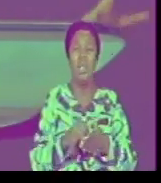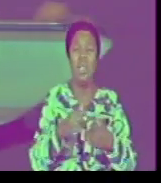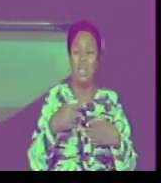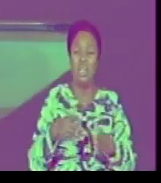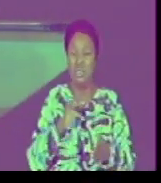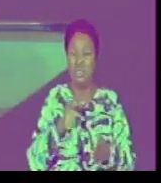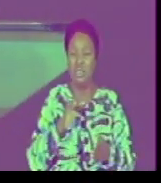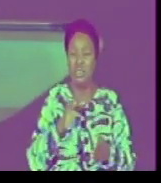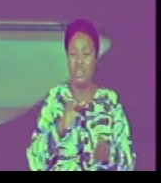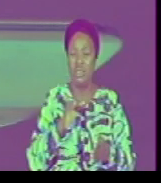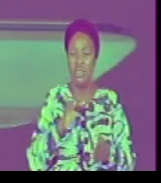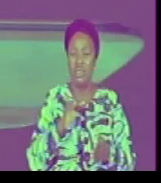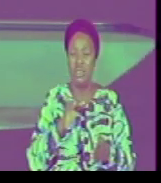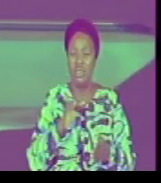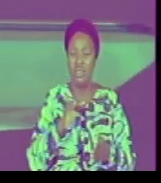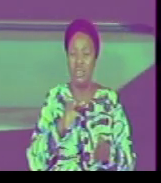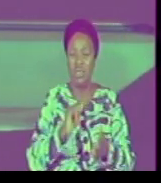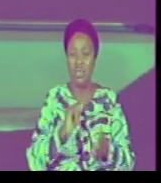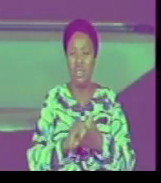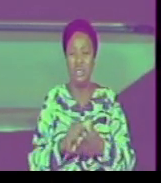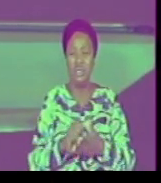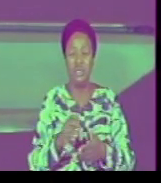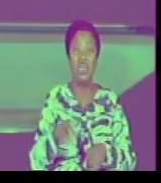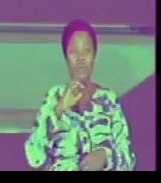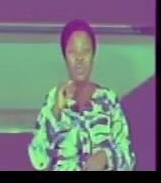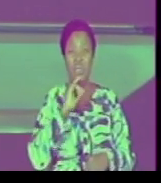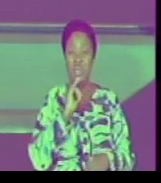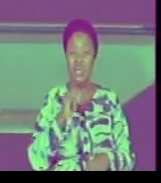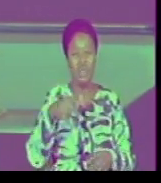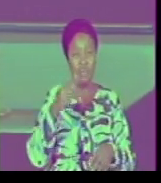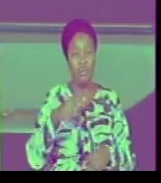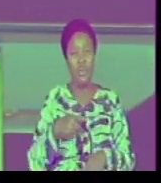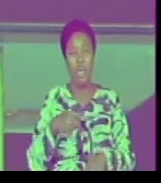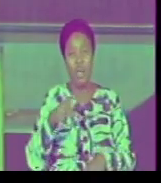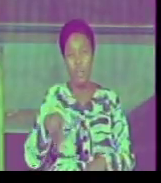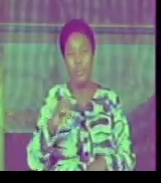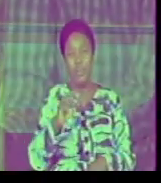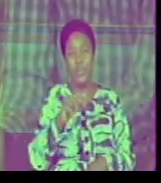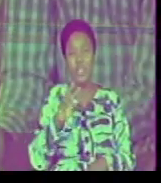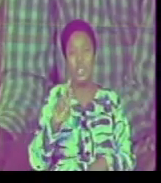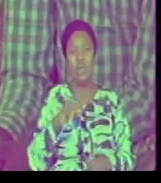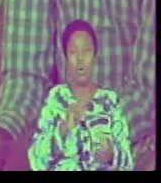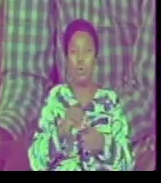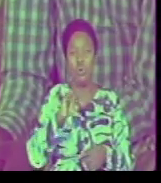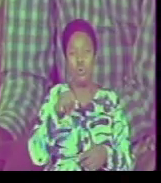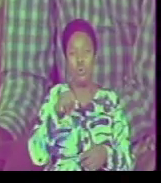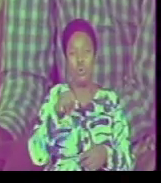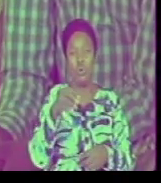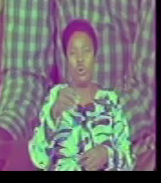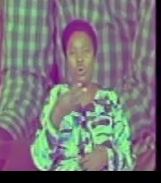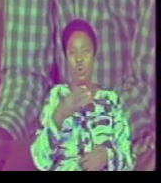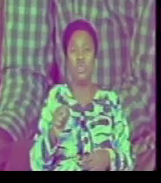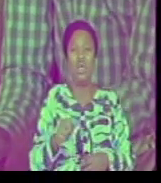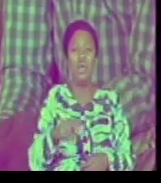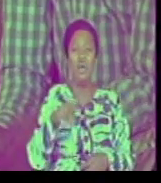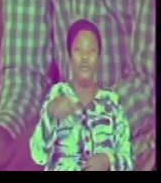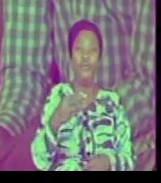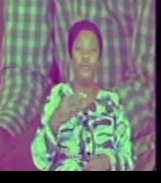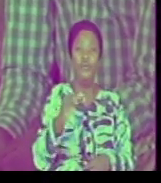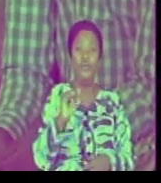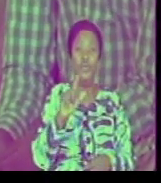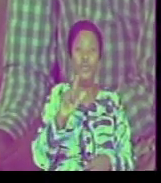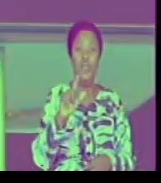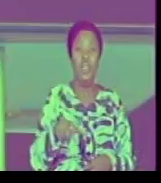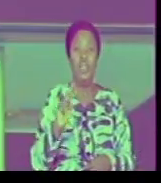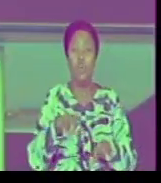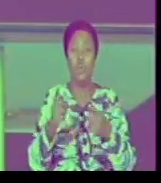if he is Peter or John. Philip went to Samaria, and then he did great